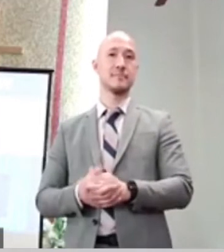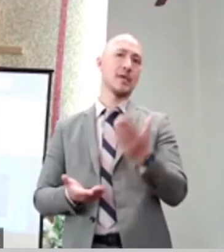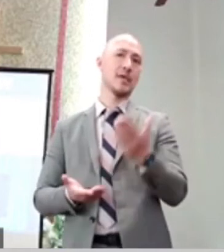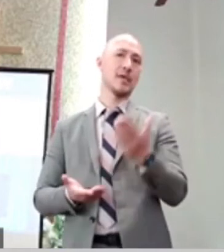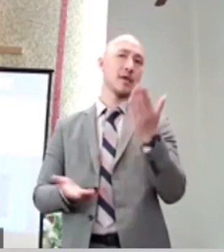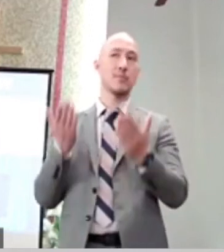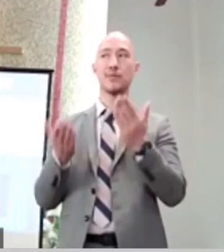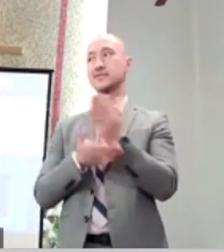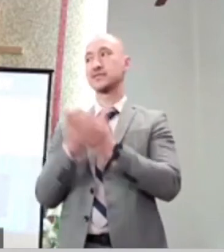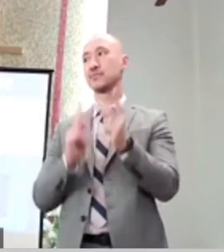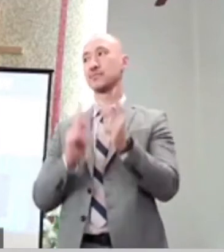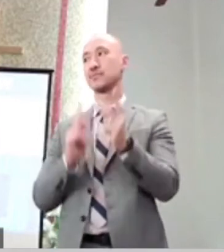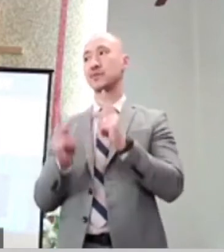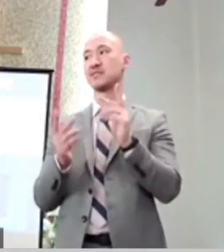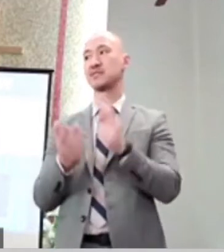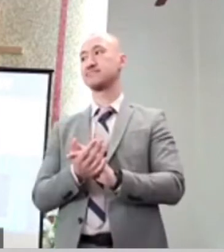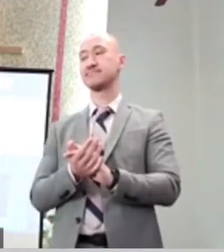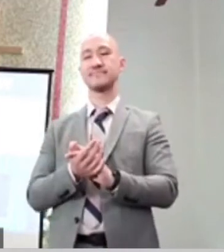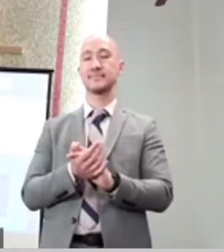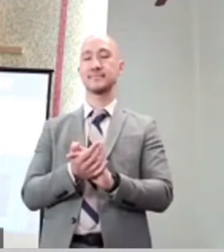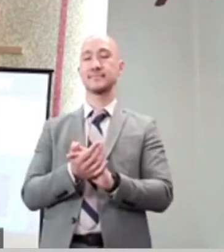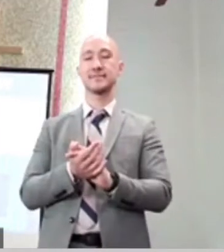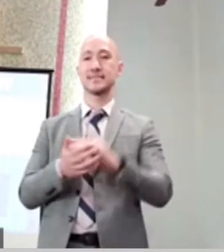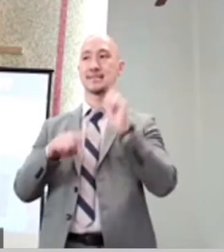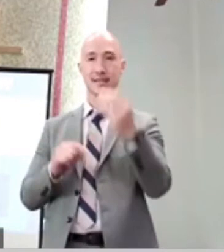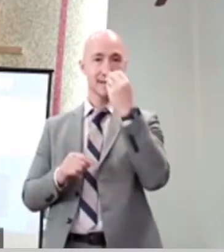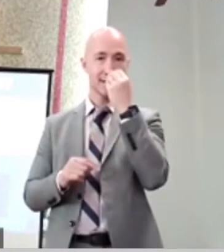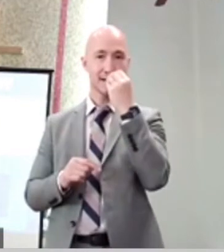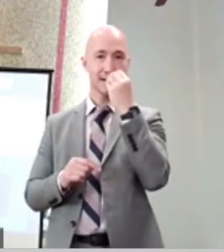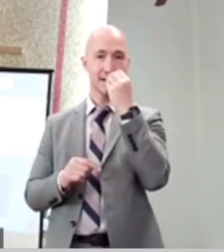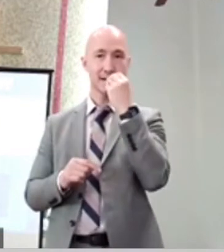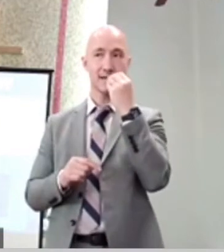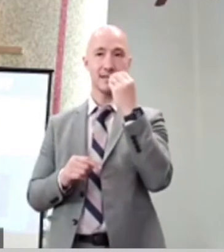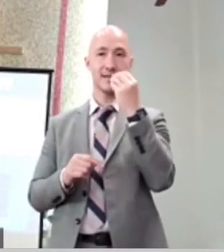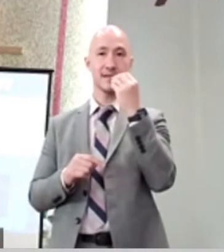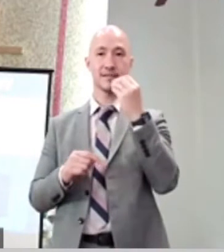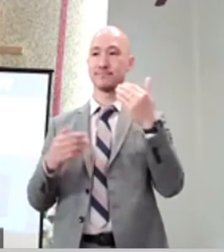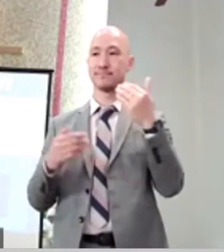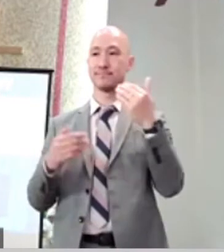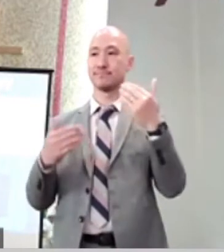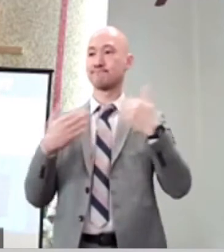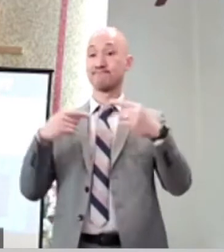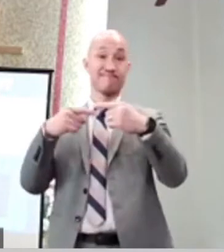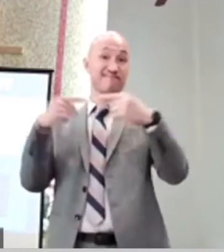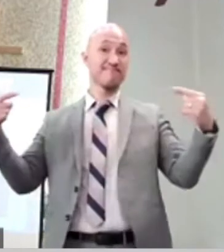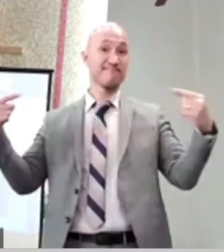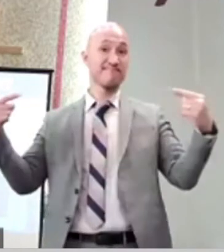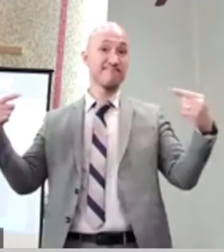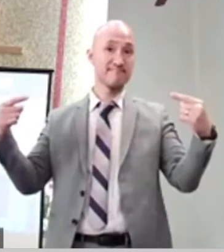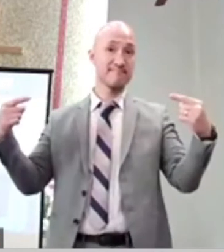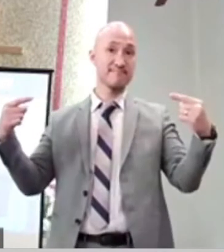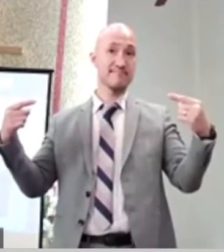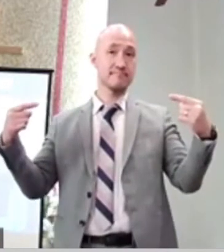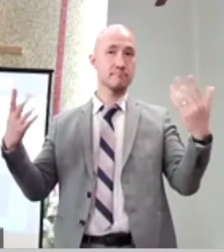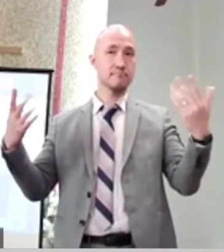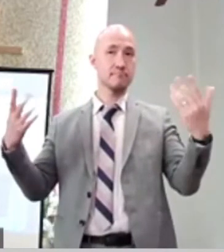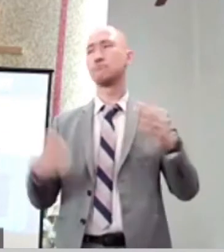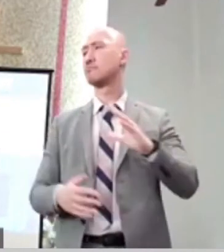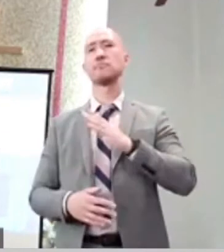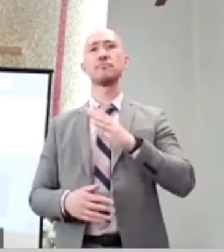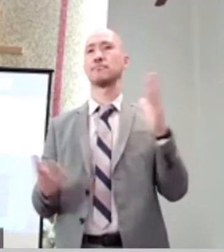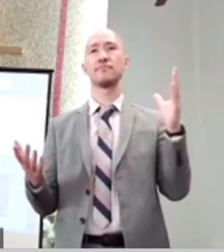this, I'm allergic to that, I can't have this. I'm one to say, hey, you know, I don't like eating milk. Because dairy, you know,